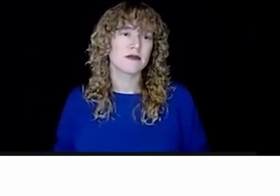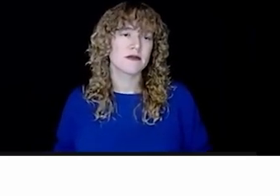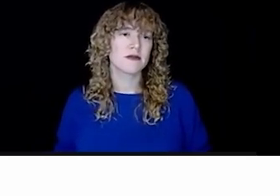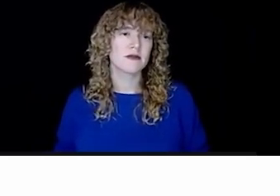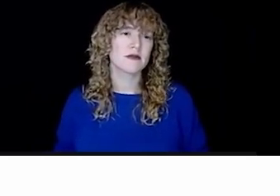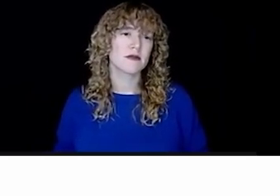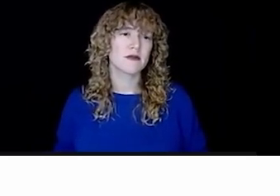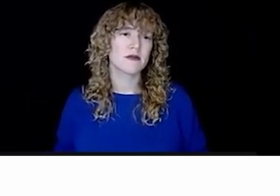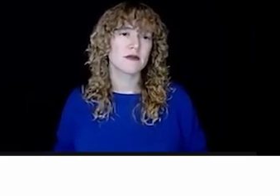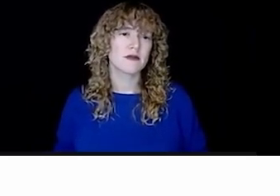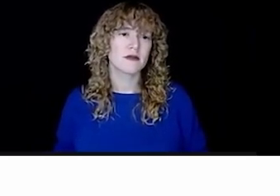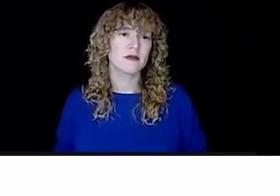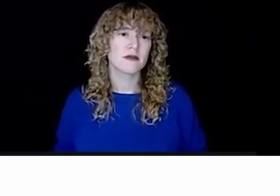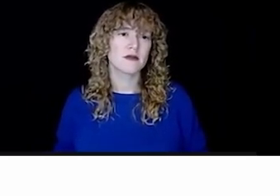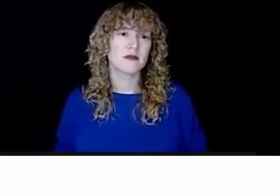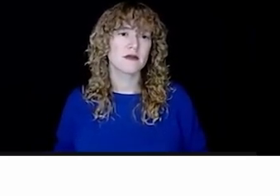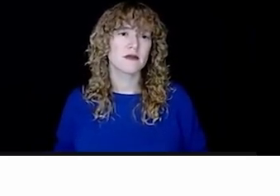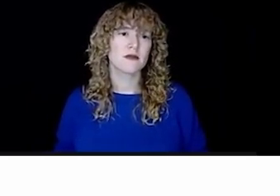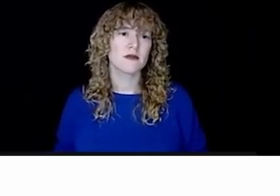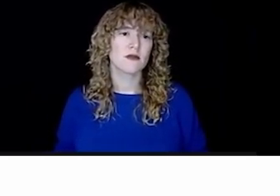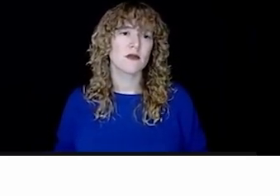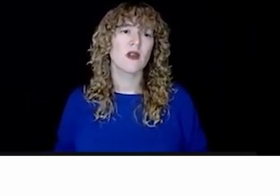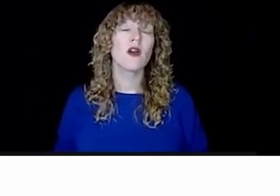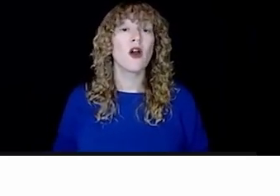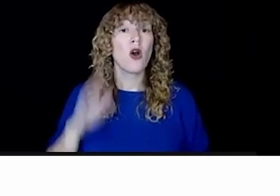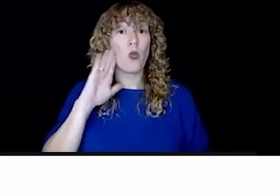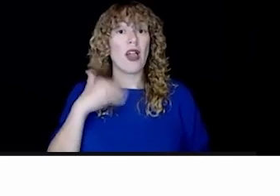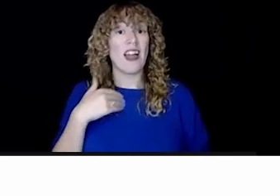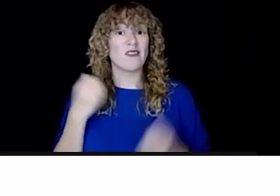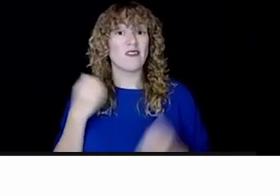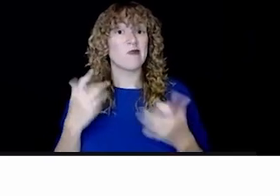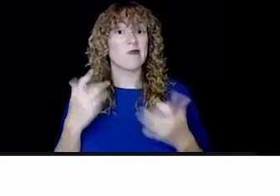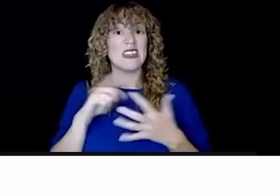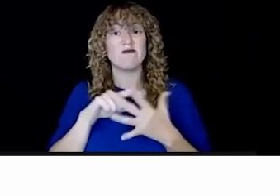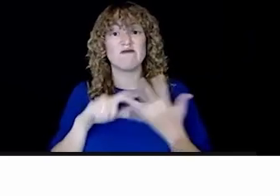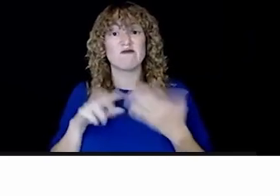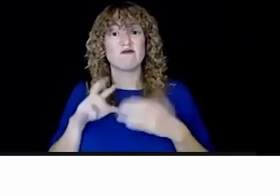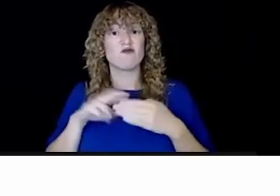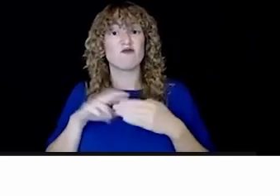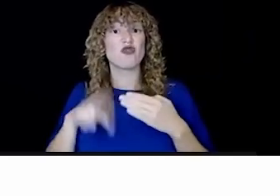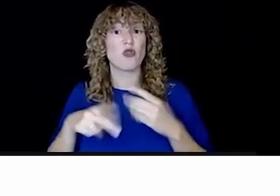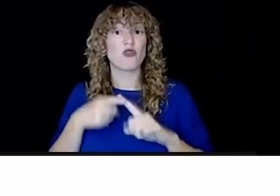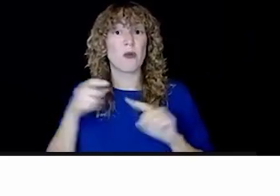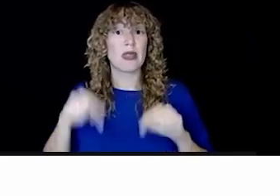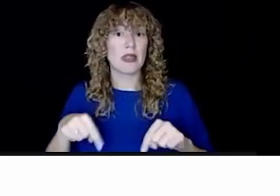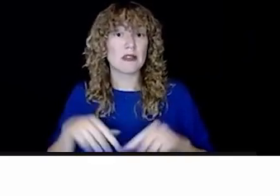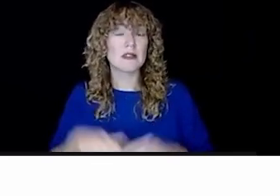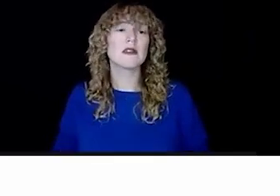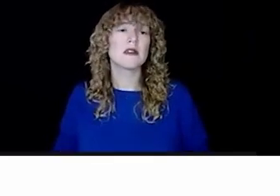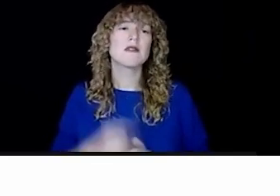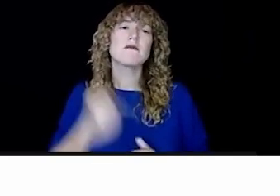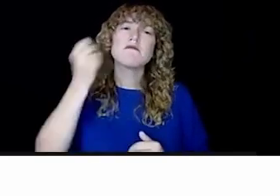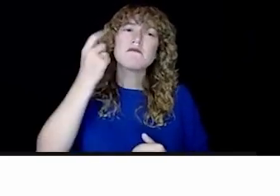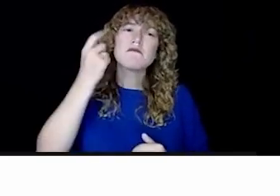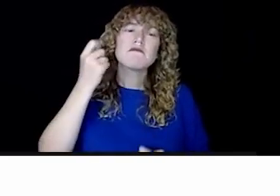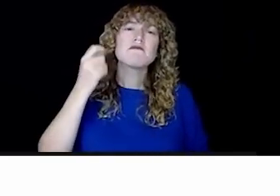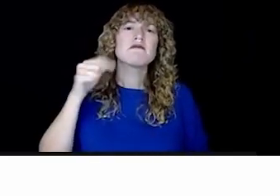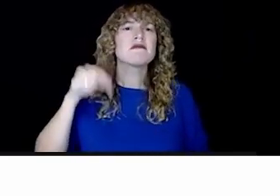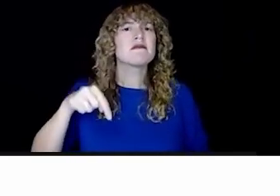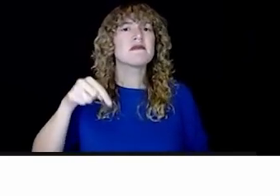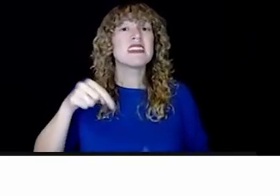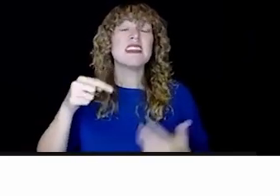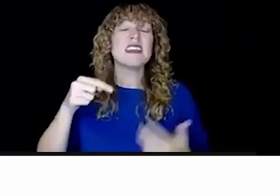And there'll be many deliverables that come out of this project. And all the deliverables will be guided by what we discover during